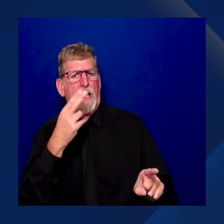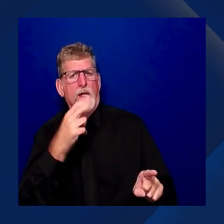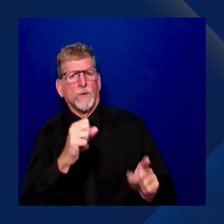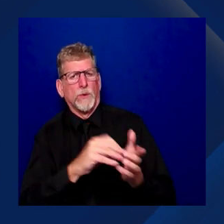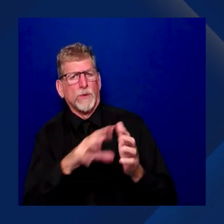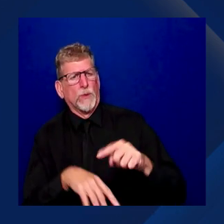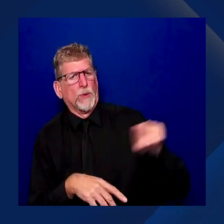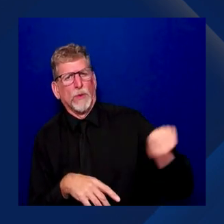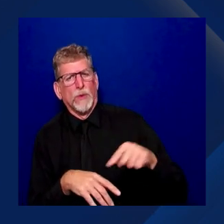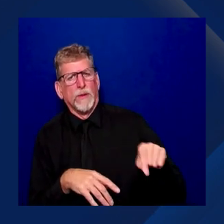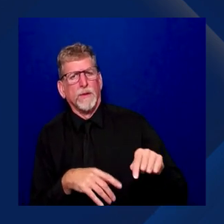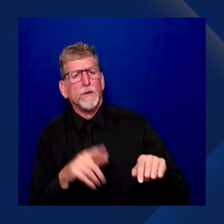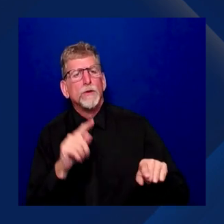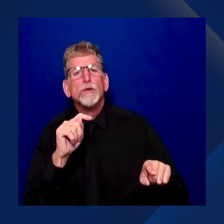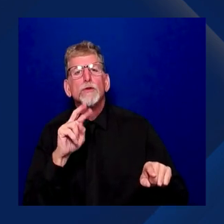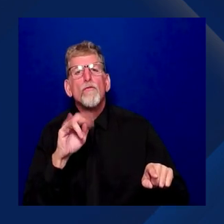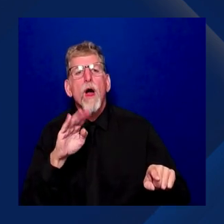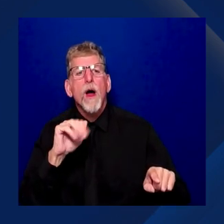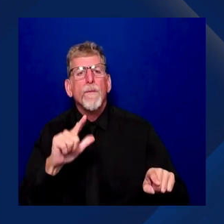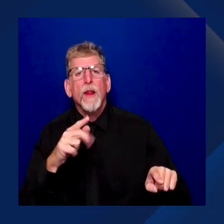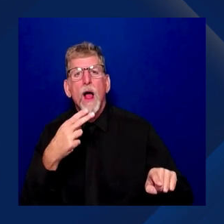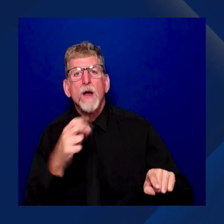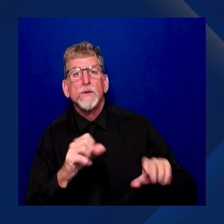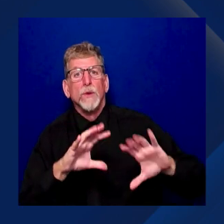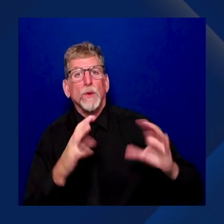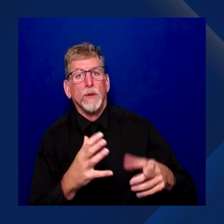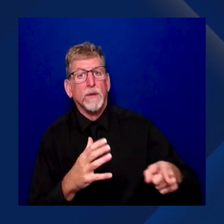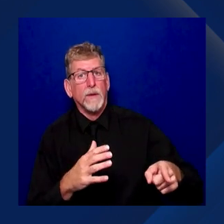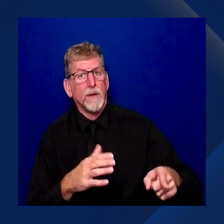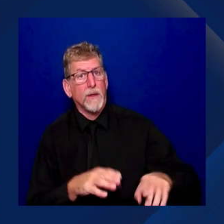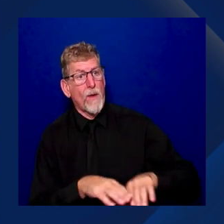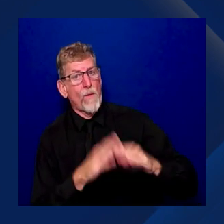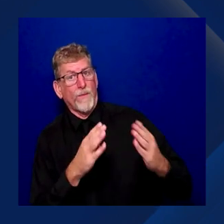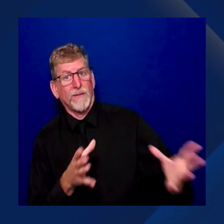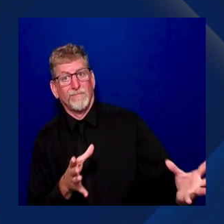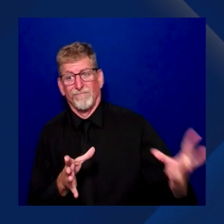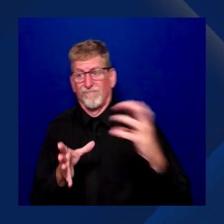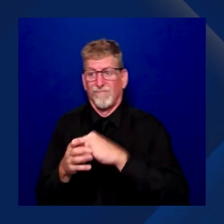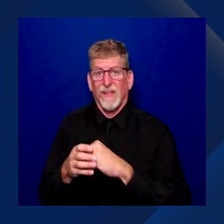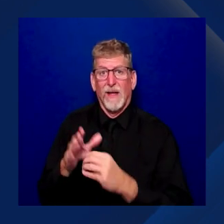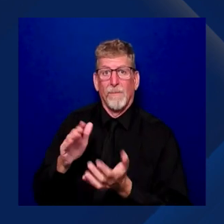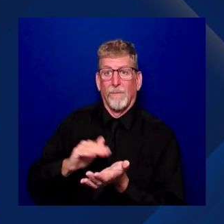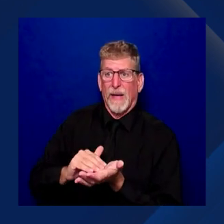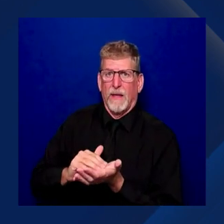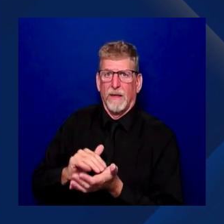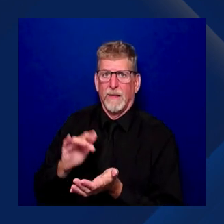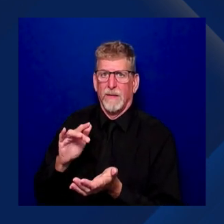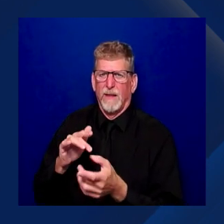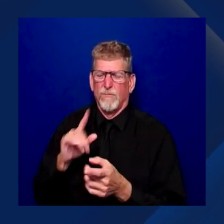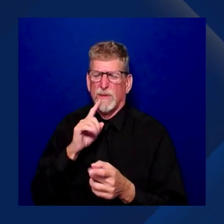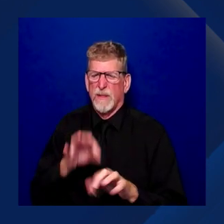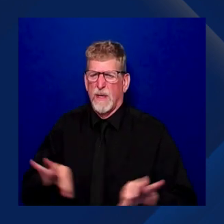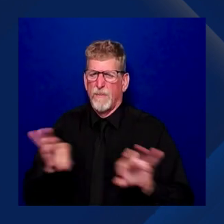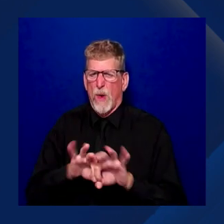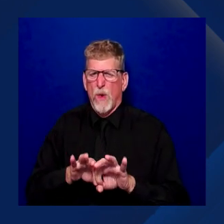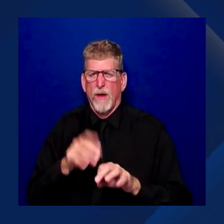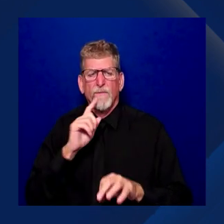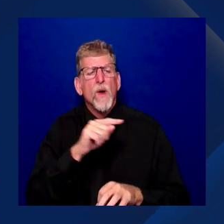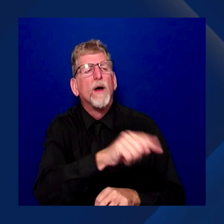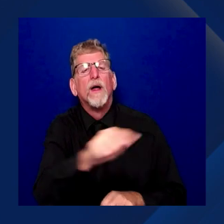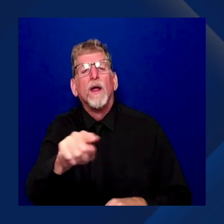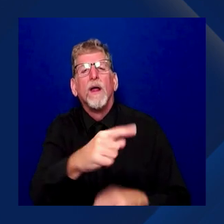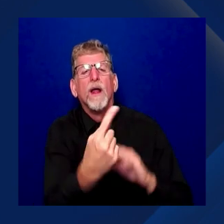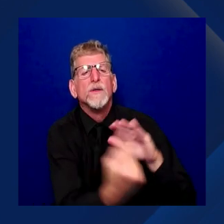is critical in the continuity of care in these isolated and rural Indigenous communities. This is a very important